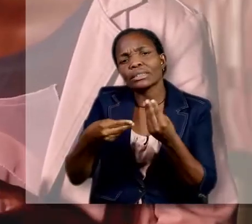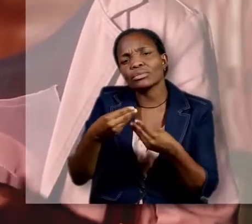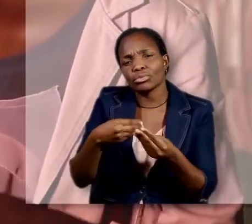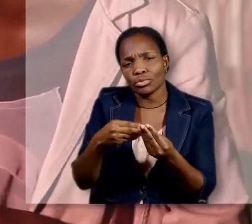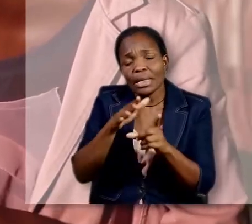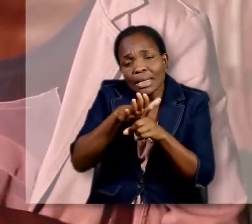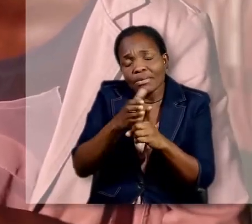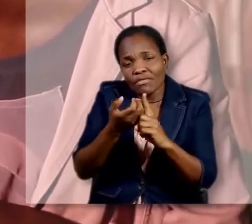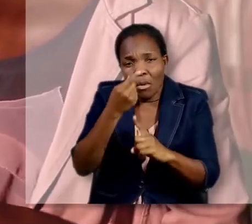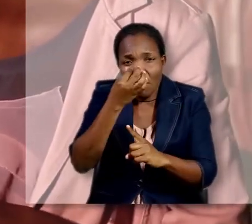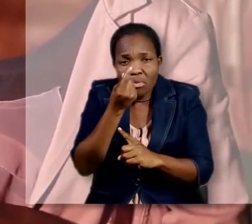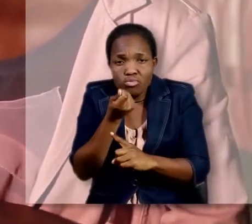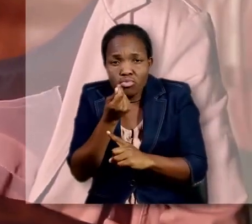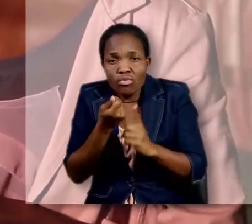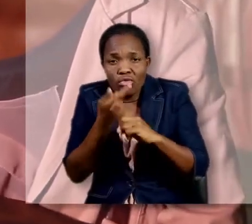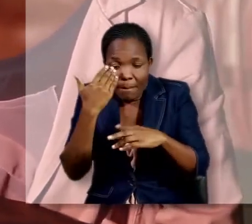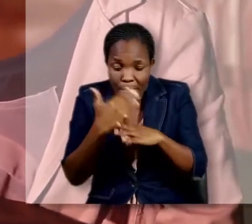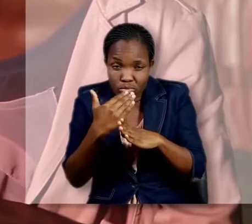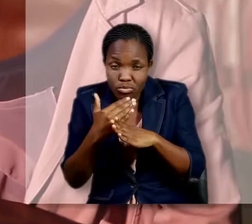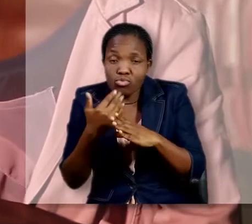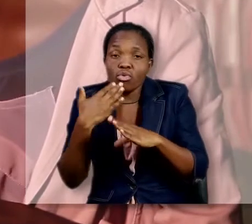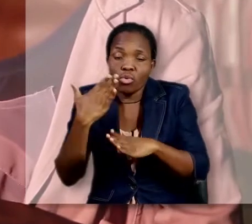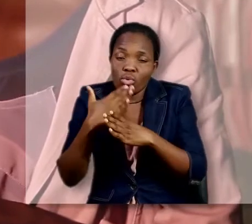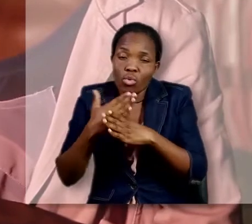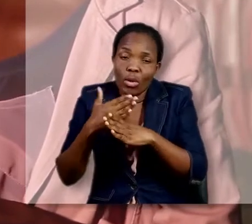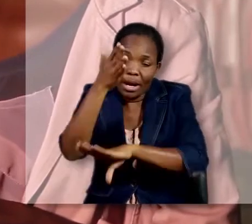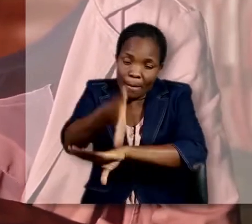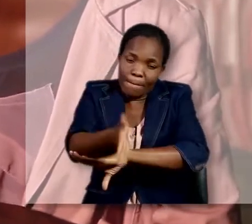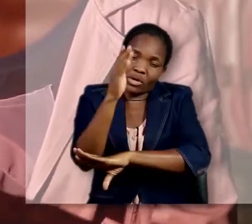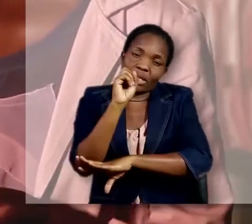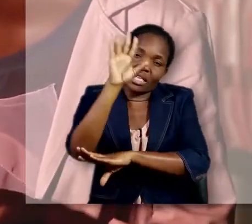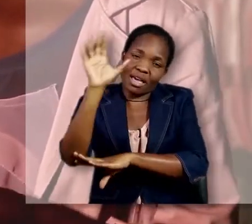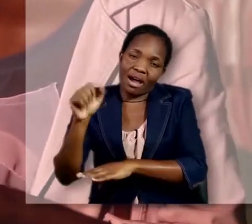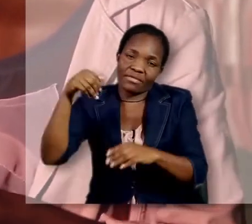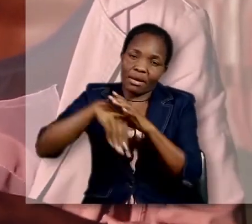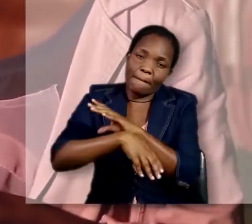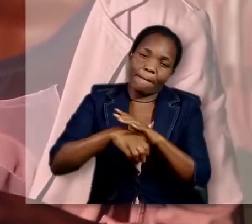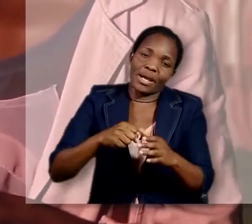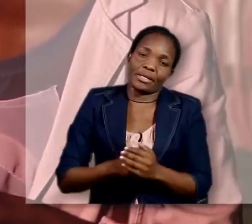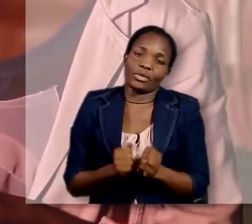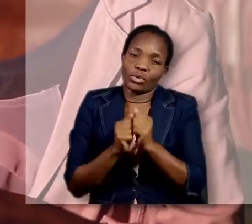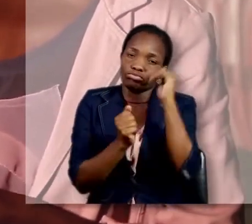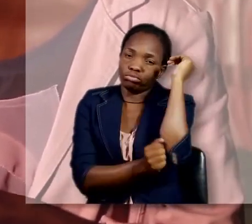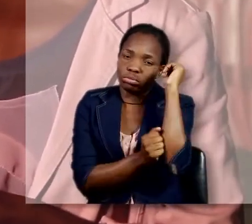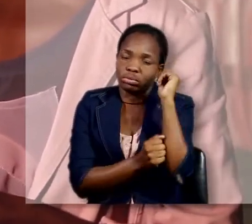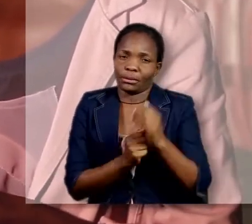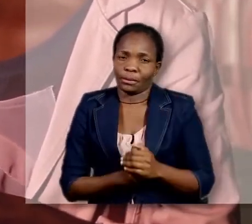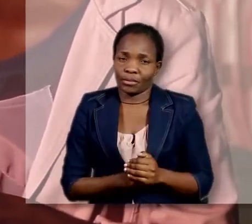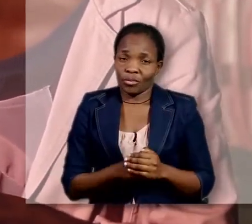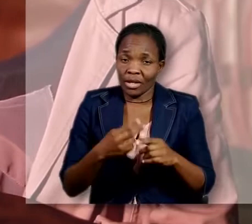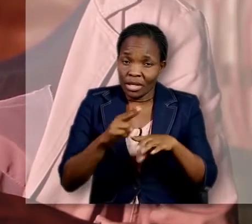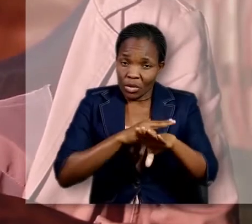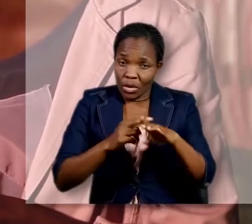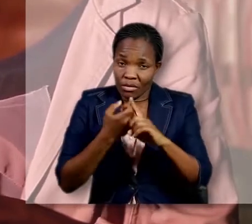As a system of government, monarchy was more widespread in Africa in the past, but since decolonization, many countries have